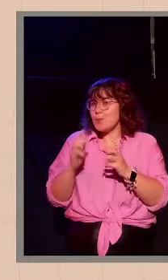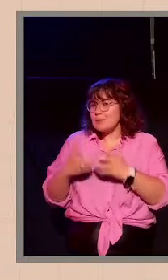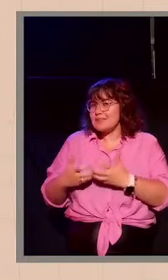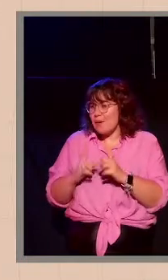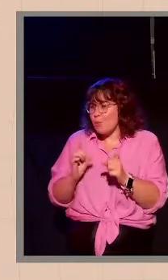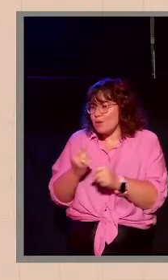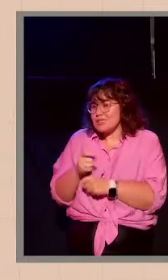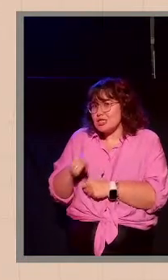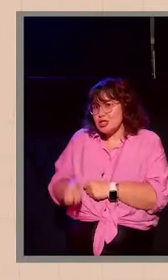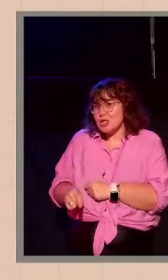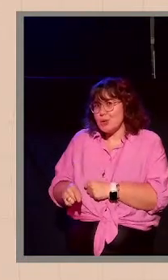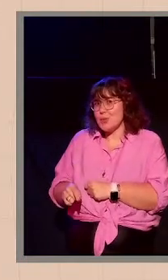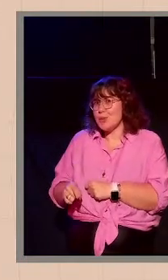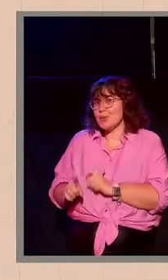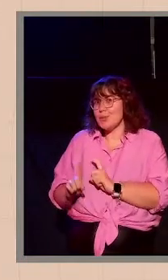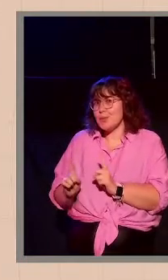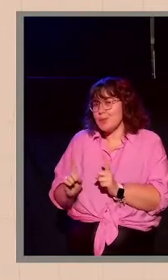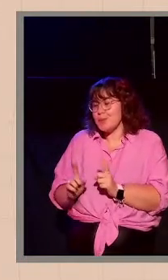but